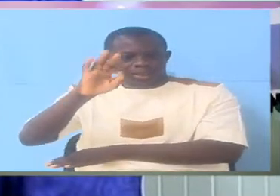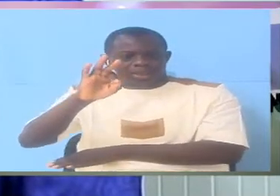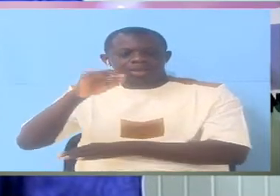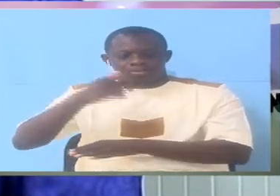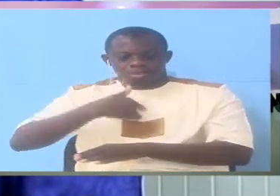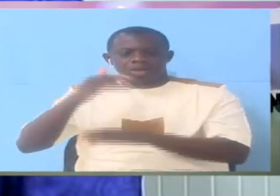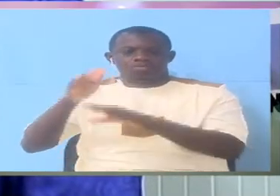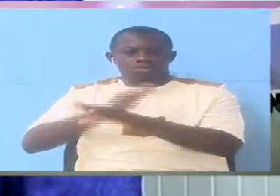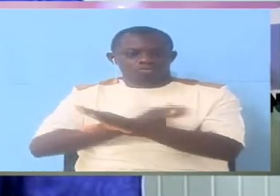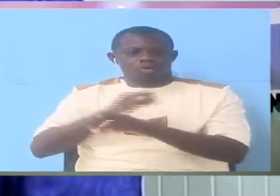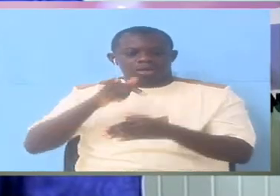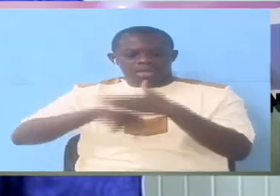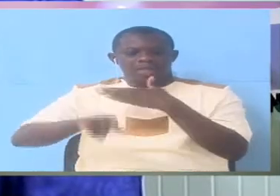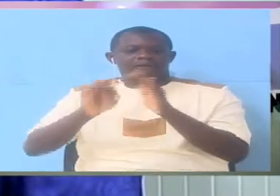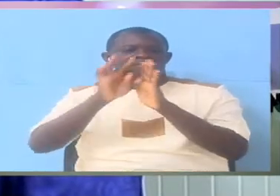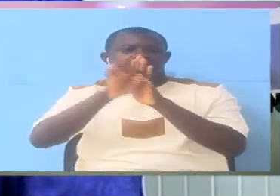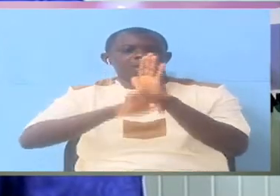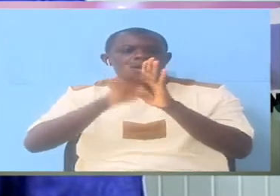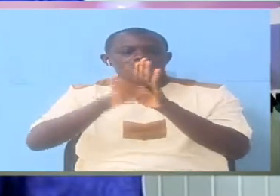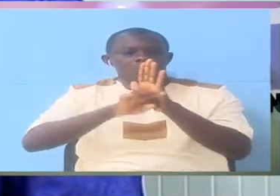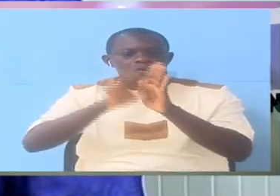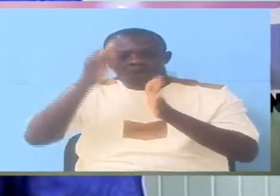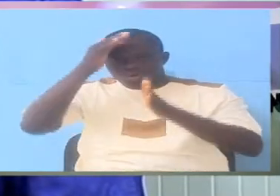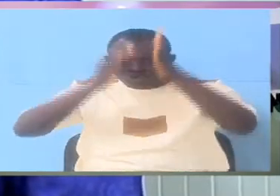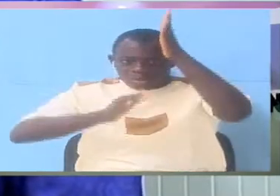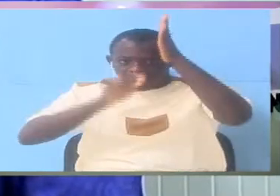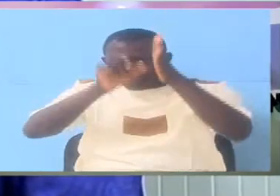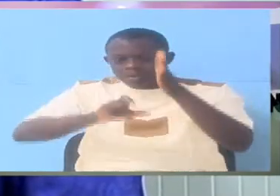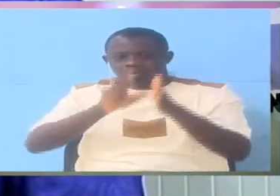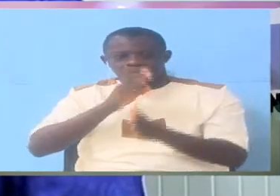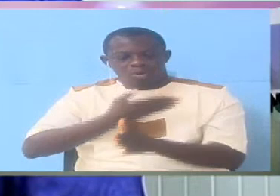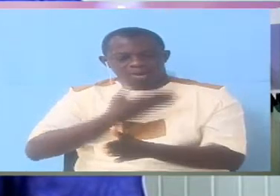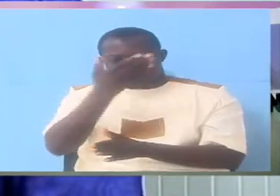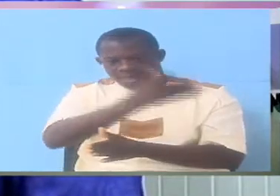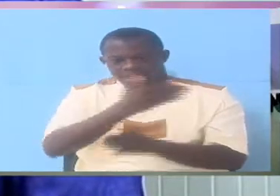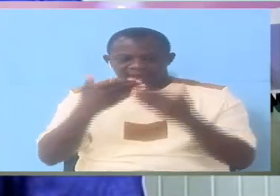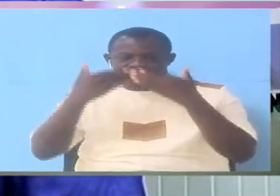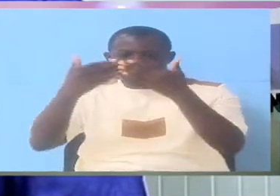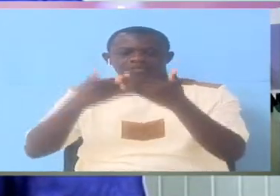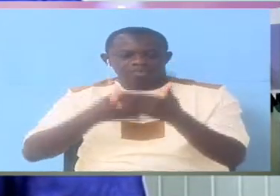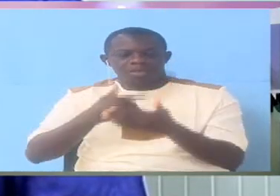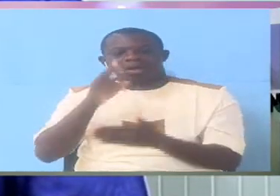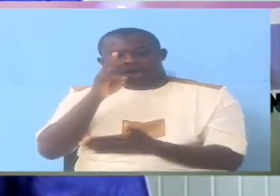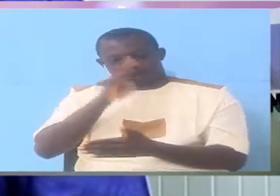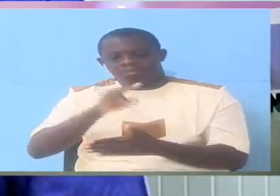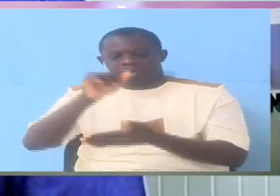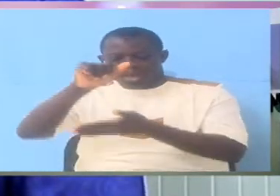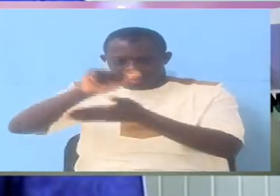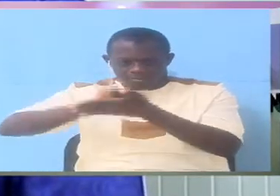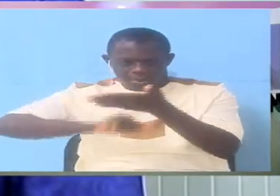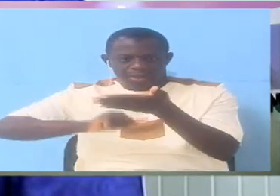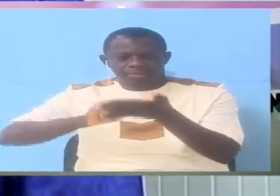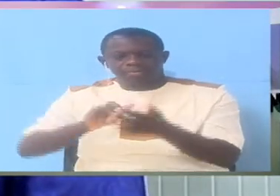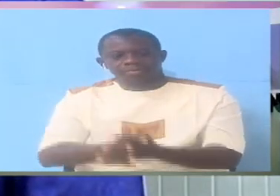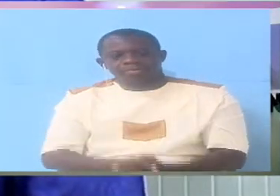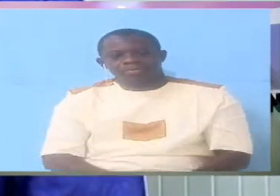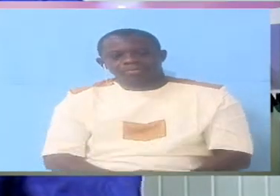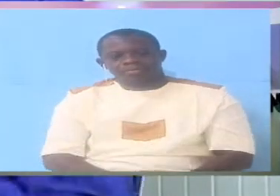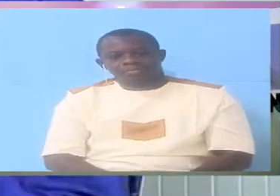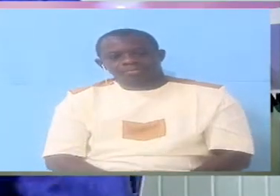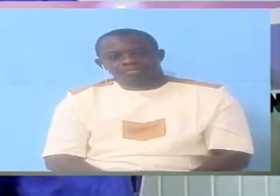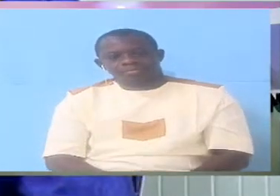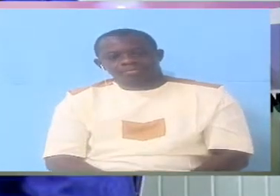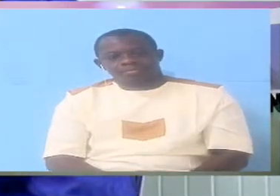there informed me, and I applied. Kabringa apply, yen commanding phone tata from the doctor exam la